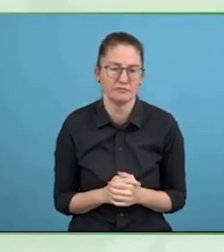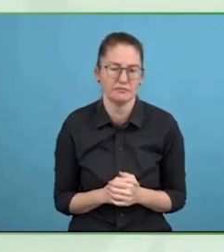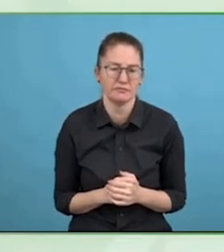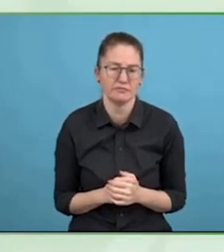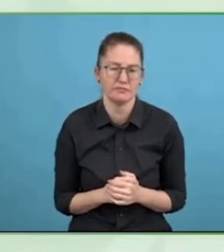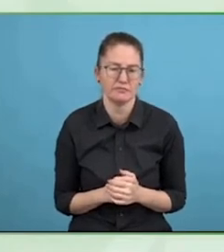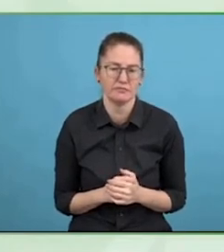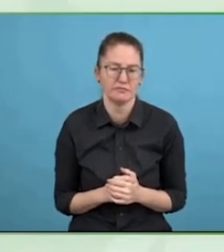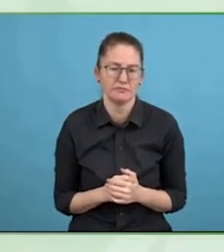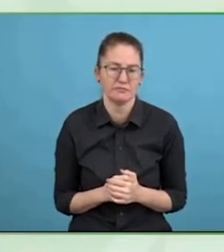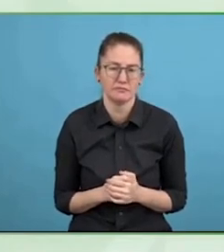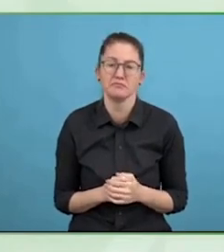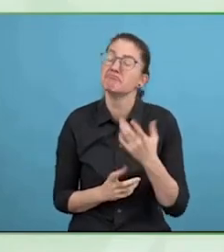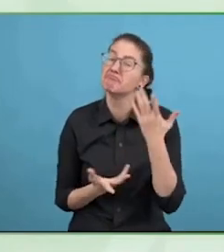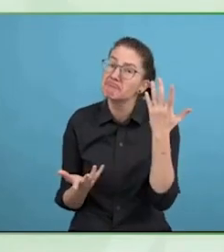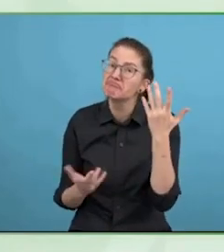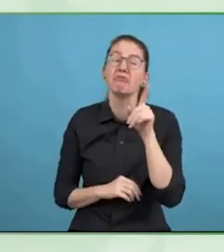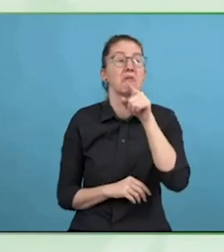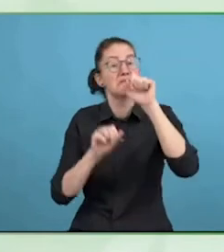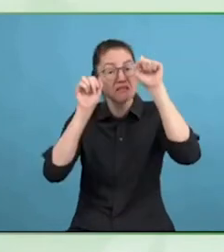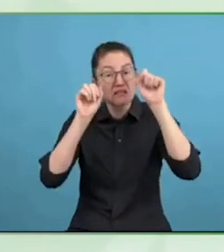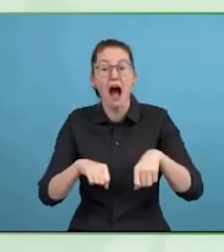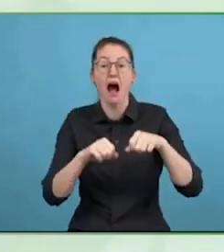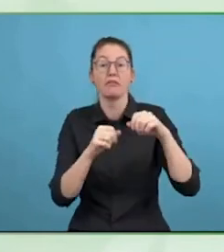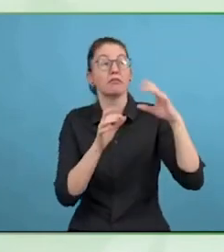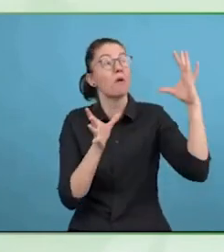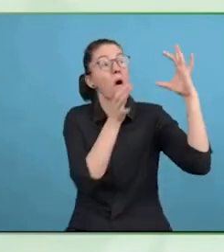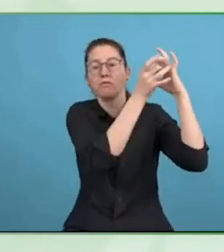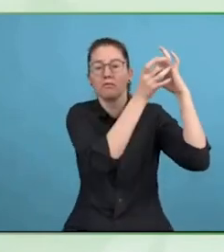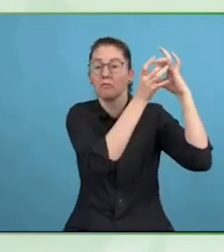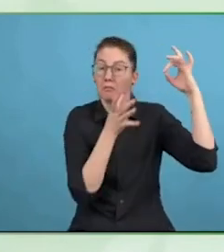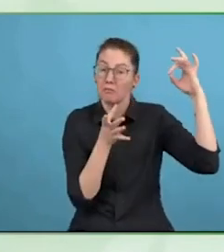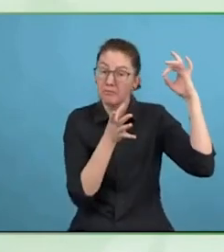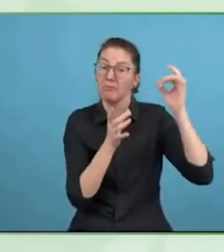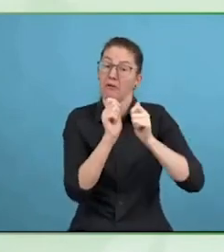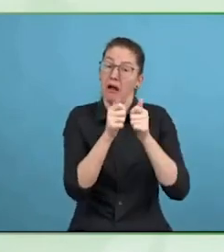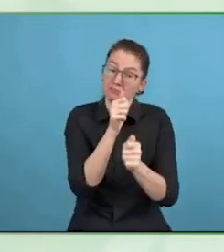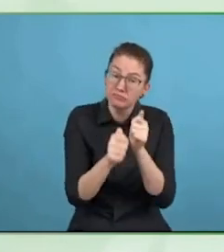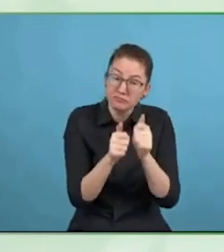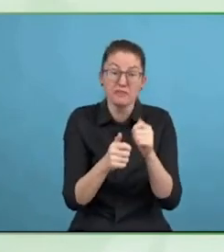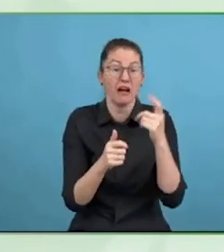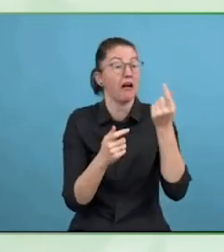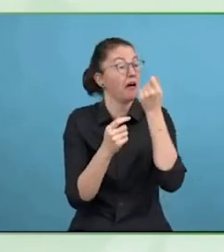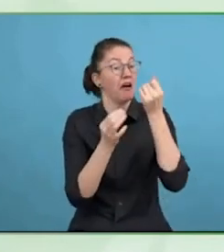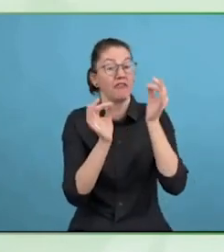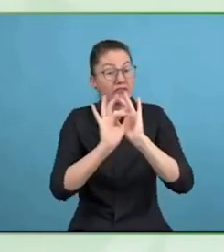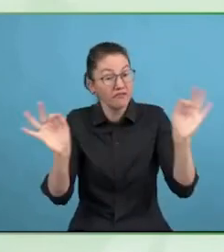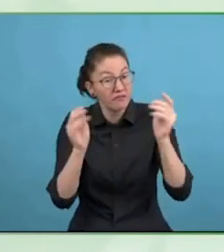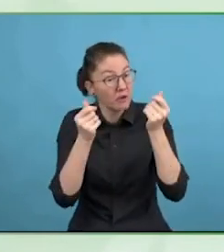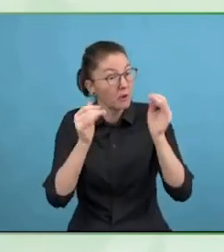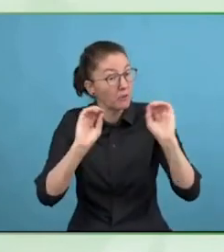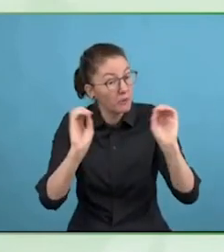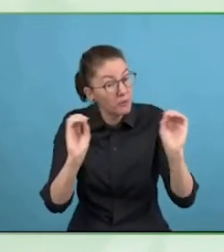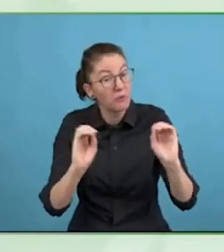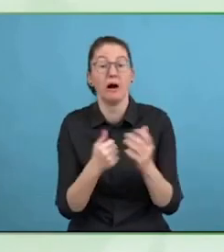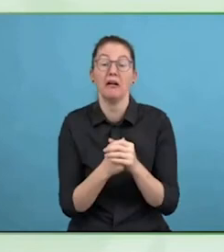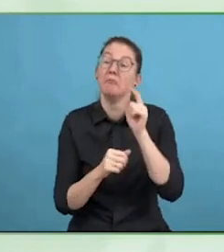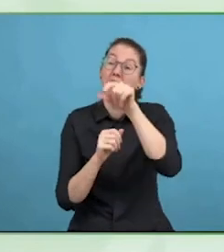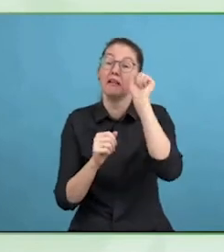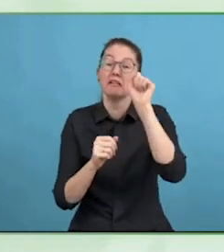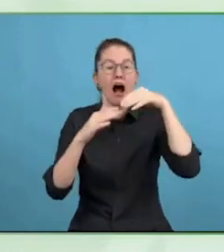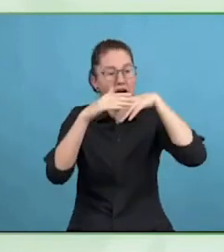wrap up our discussion here. I really hope that your tool will further fly and develop.